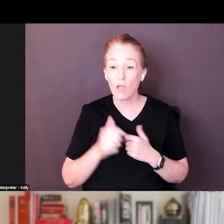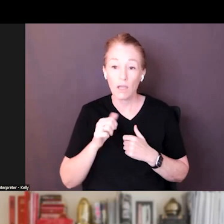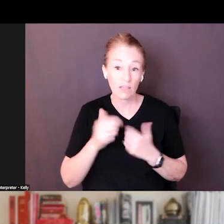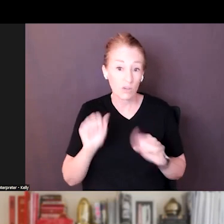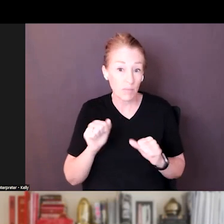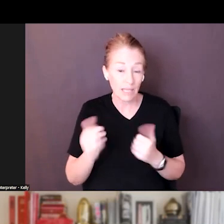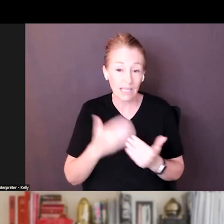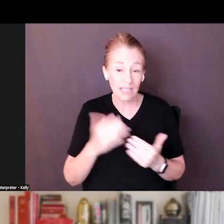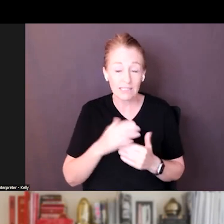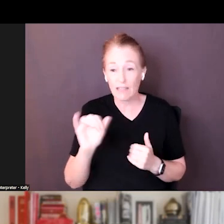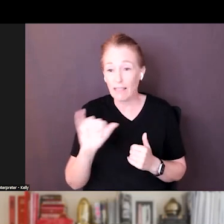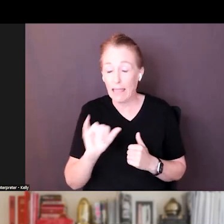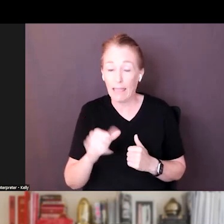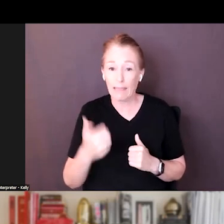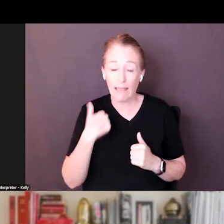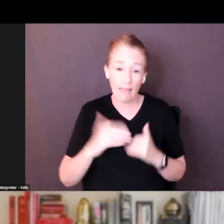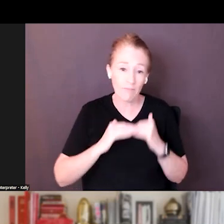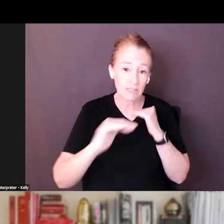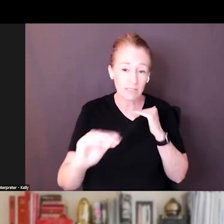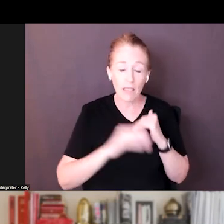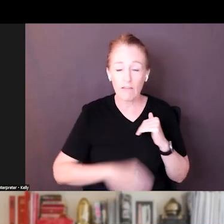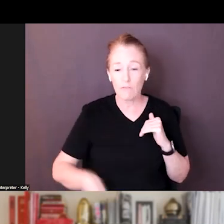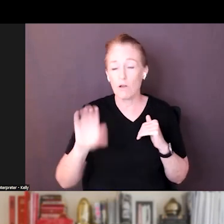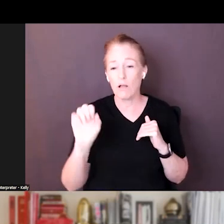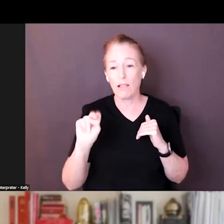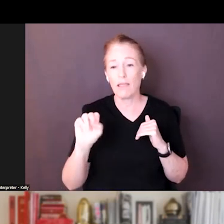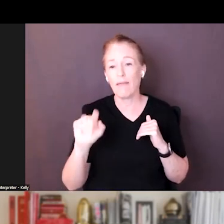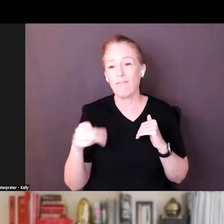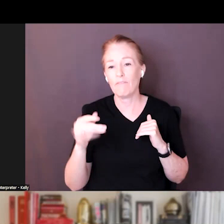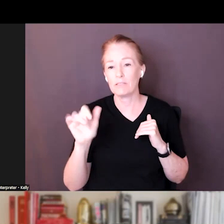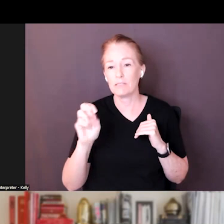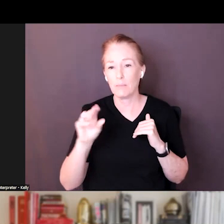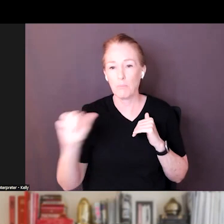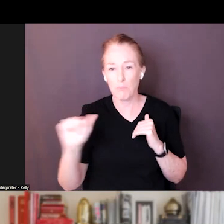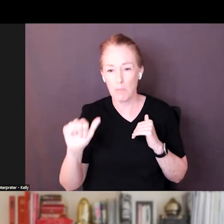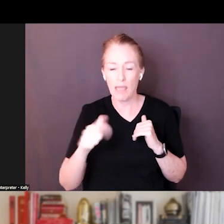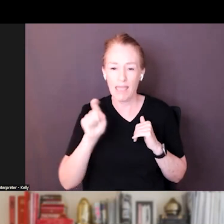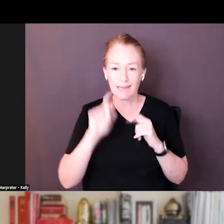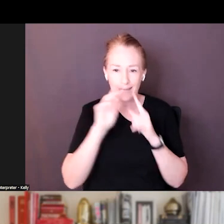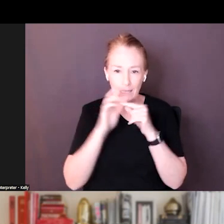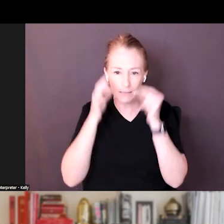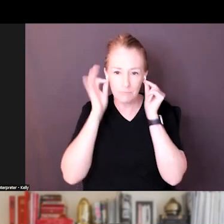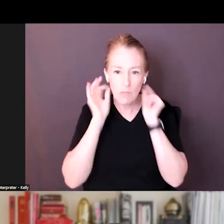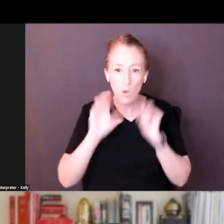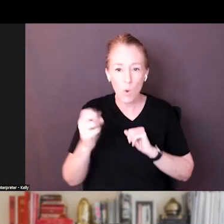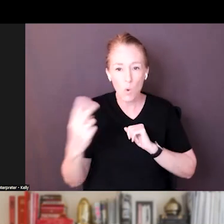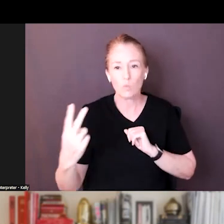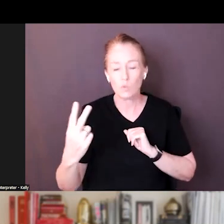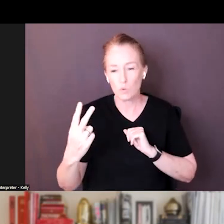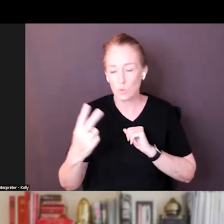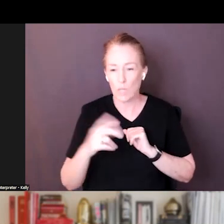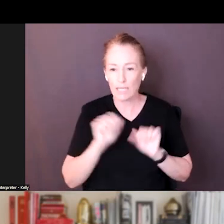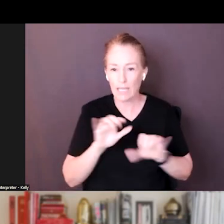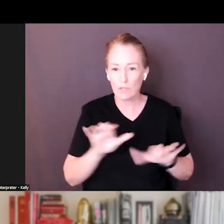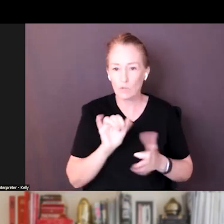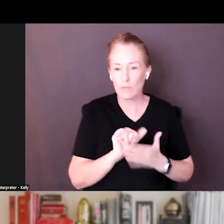and needs to be on 2 liters of oxygen routinely, which they've been doing at home. when that's needed in a psychiatric hospital setting, it often